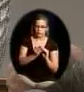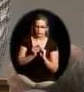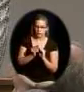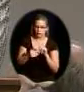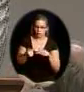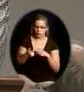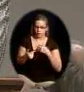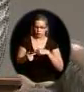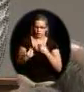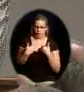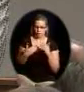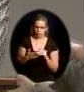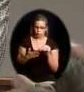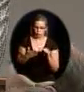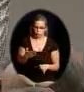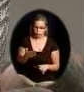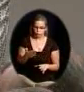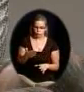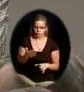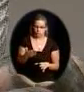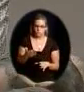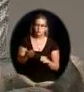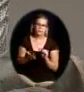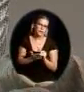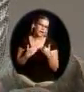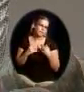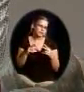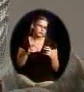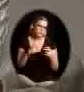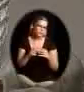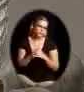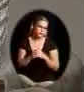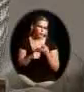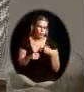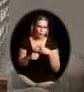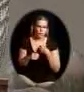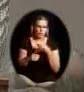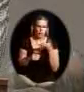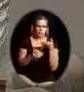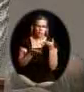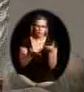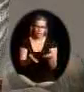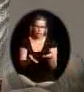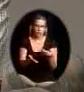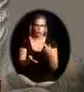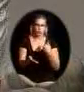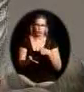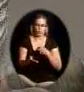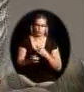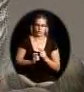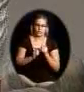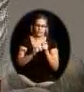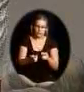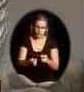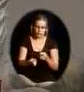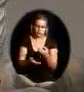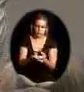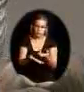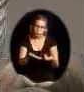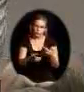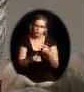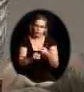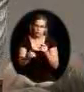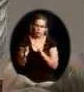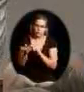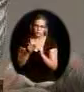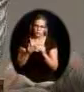a student that has an issue, we are there, we give them the resources from the community, and